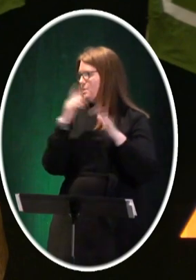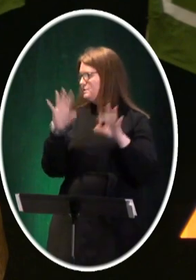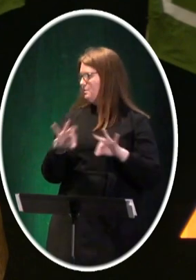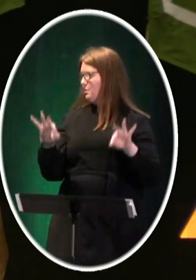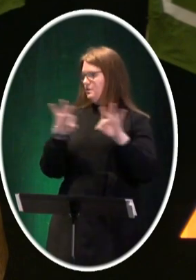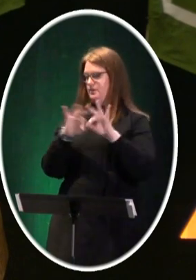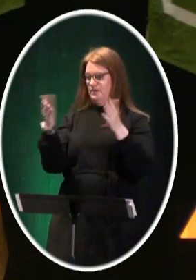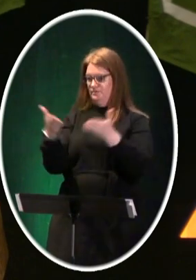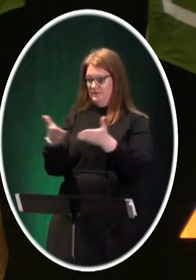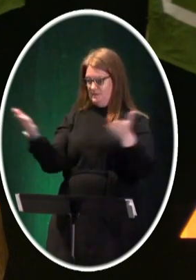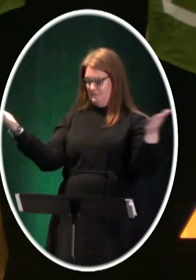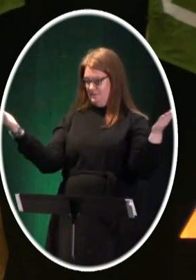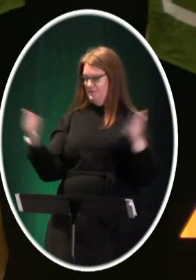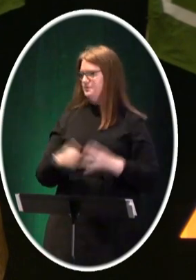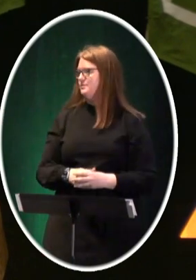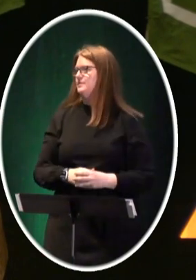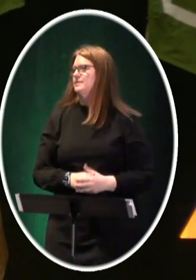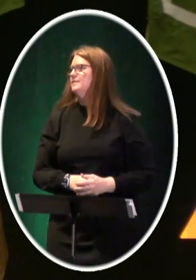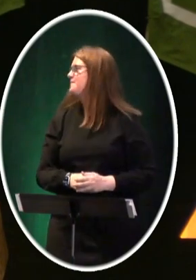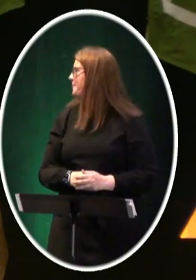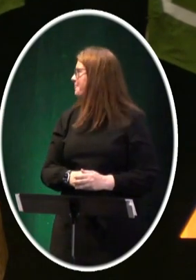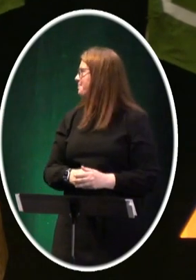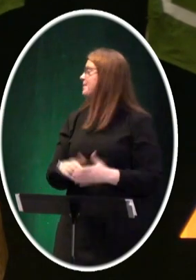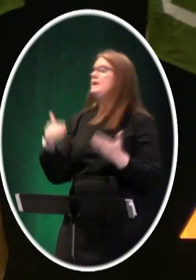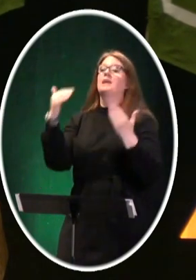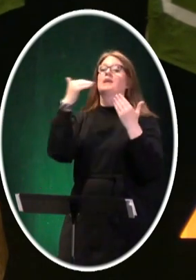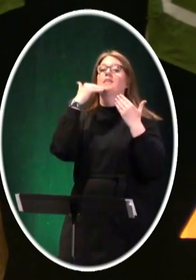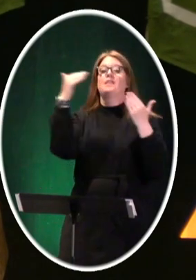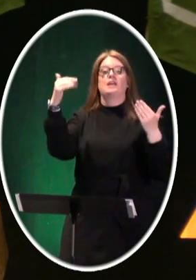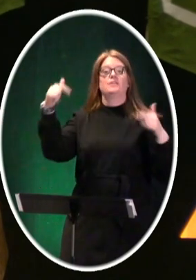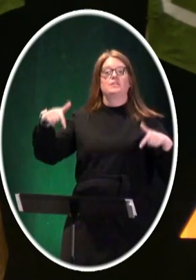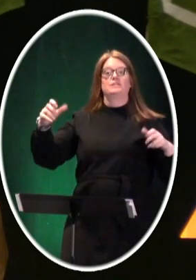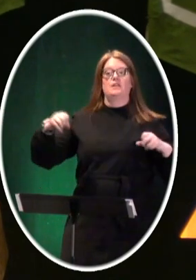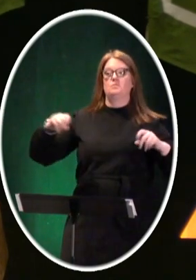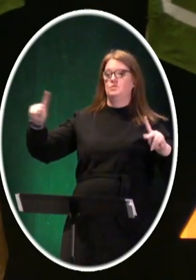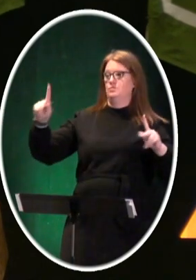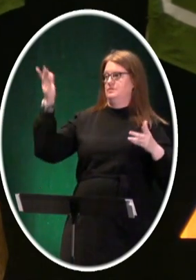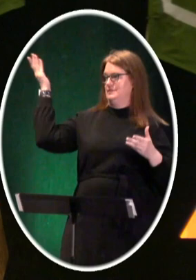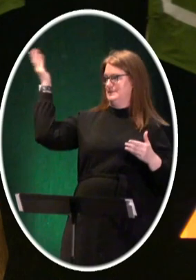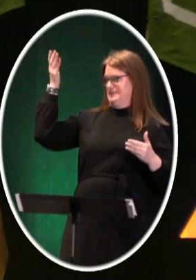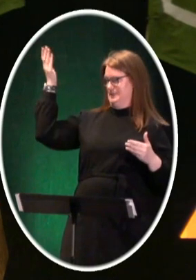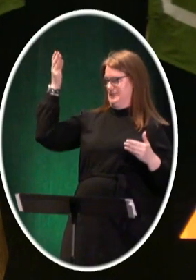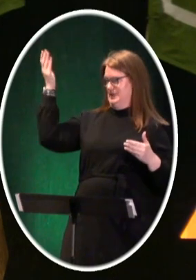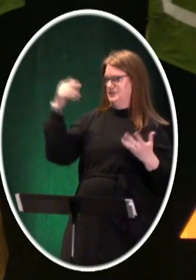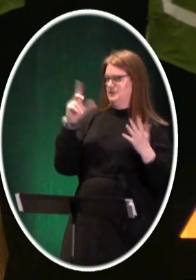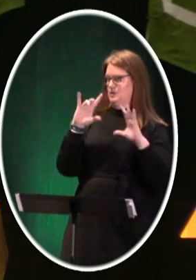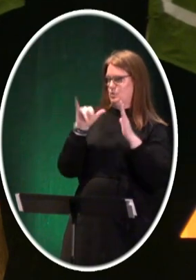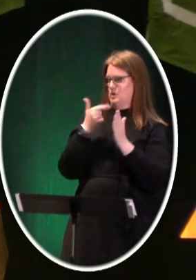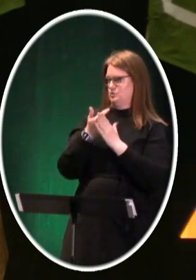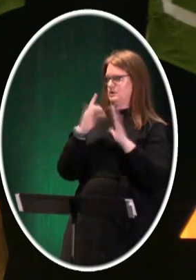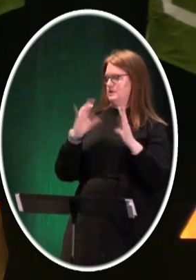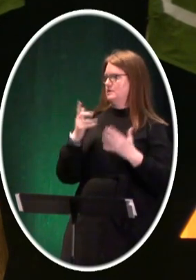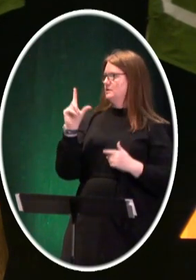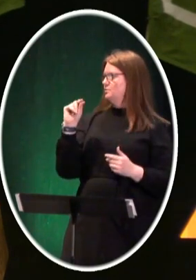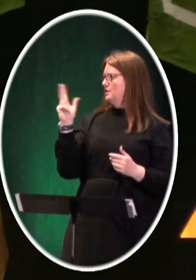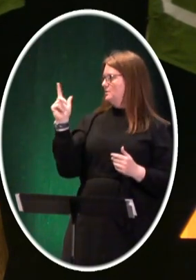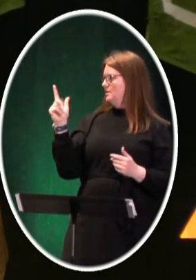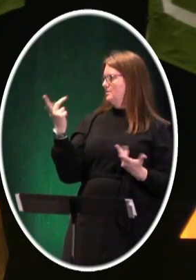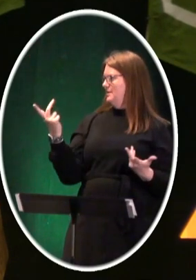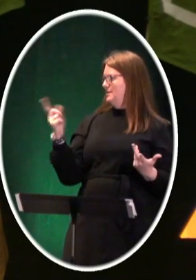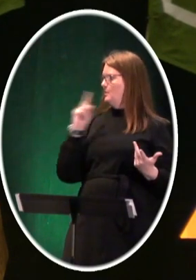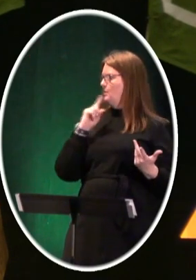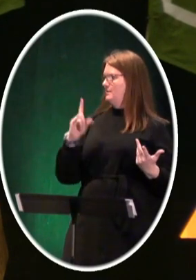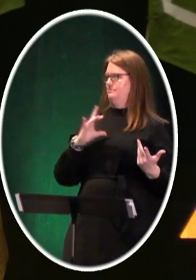the students. Thank you all for this opportunity to speak to the graduating class of 2023 at this